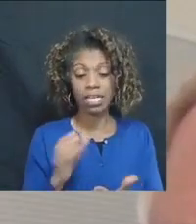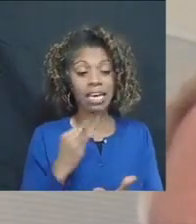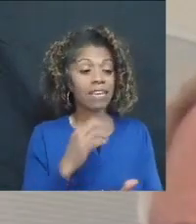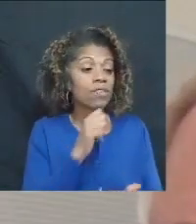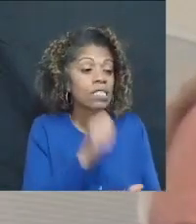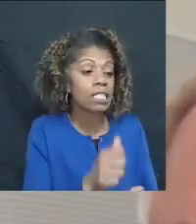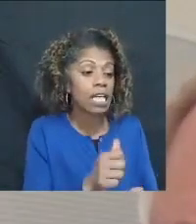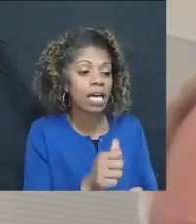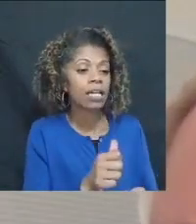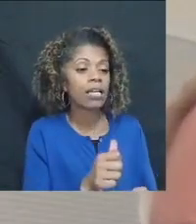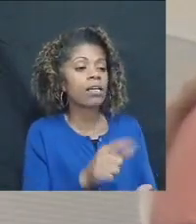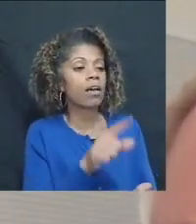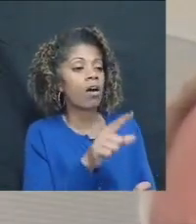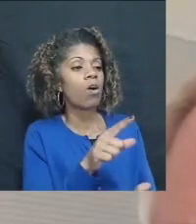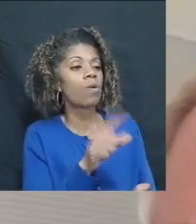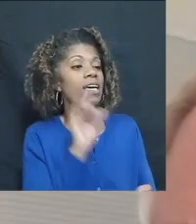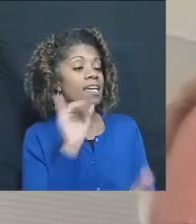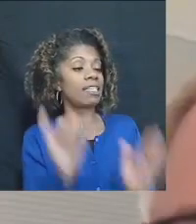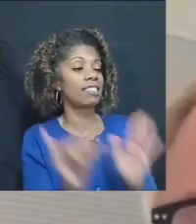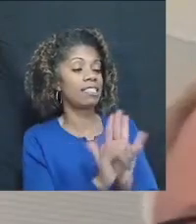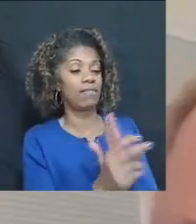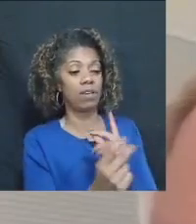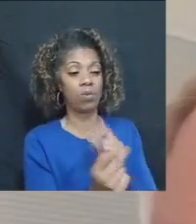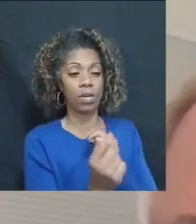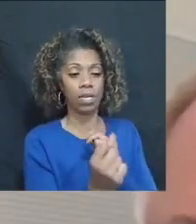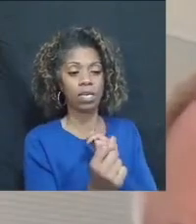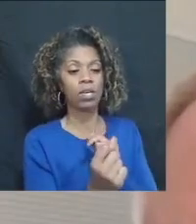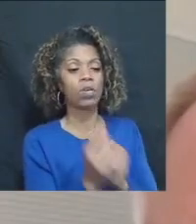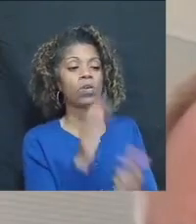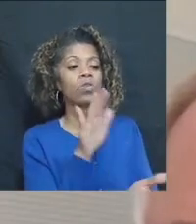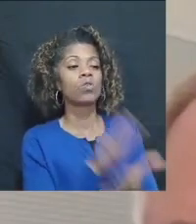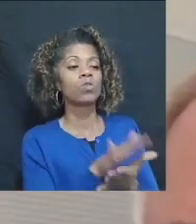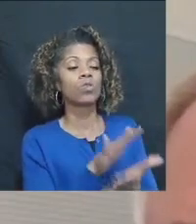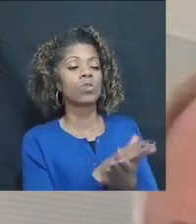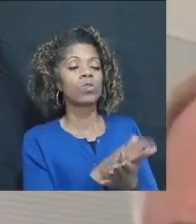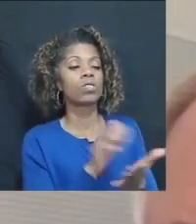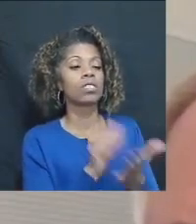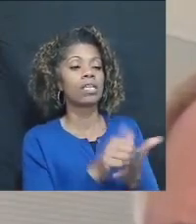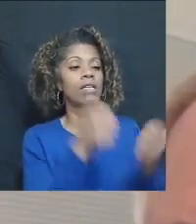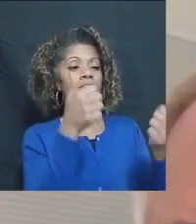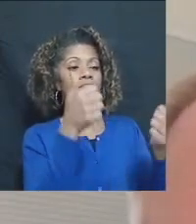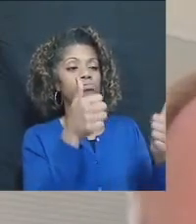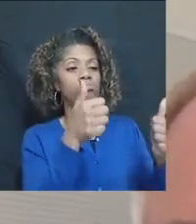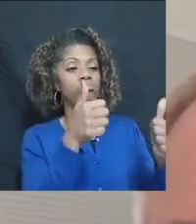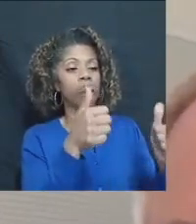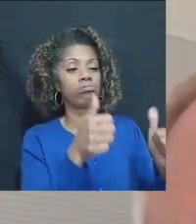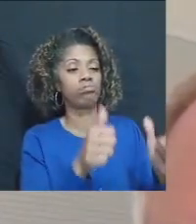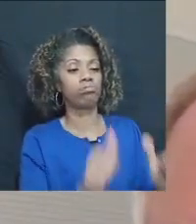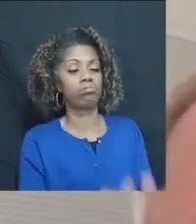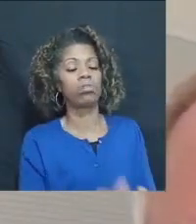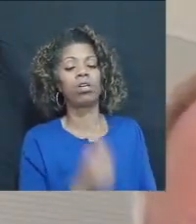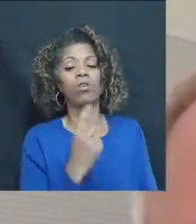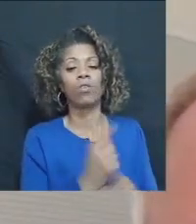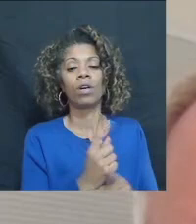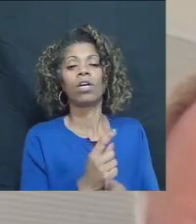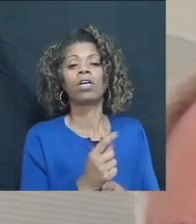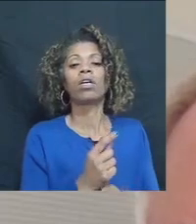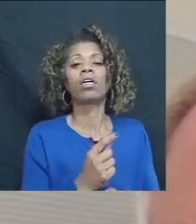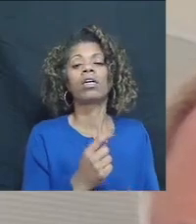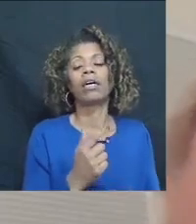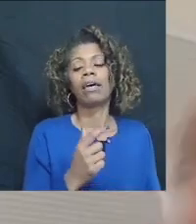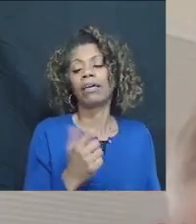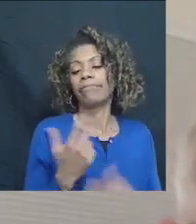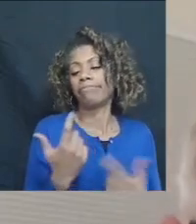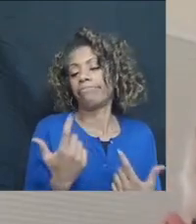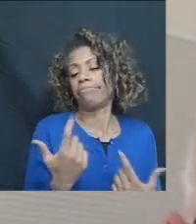cool project. But we've supported laboratory capacity, data solutions, at-risk communities, and we've across the